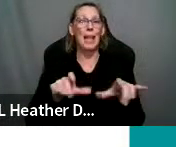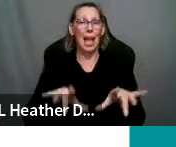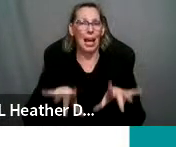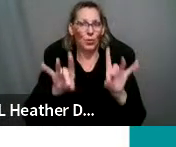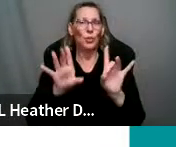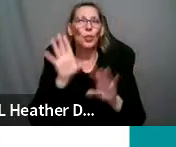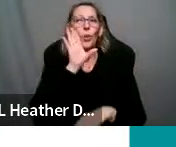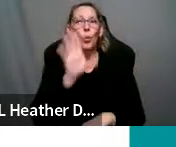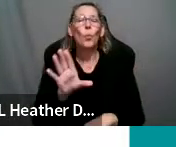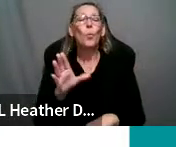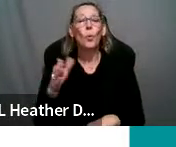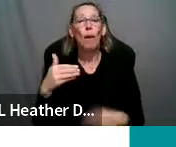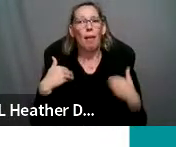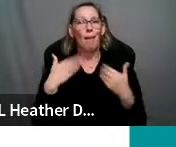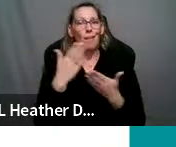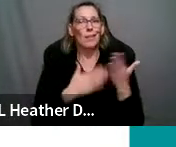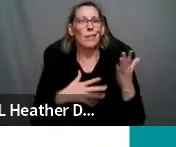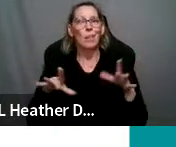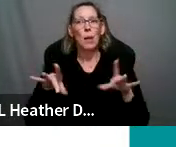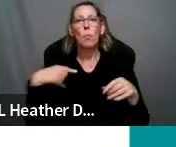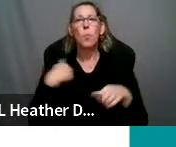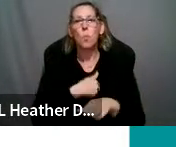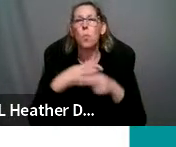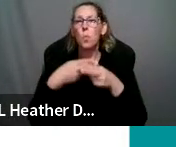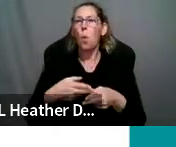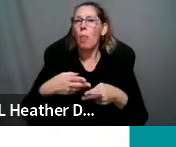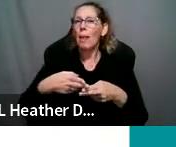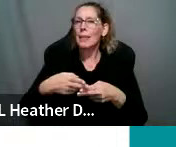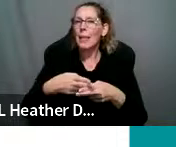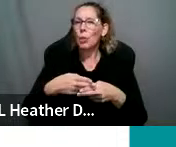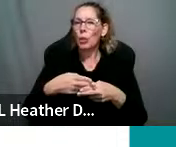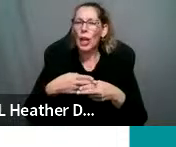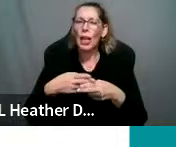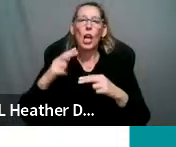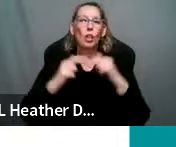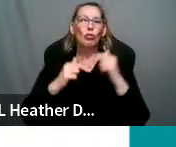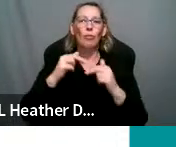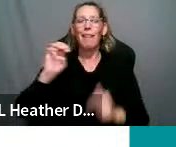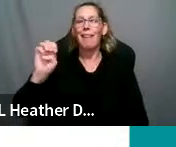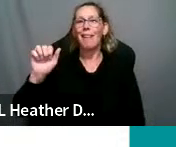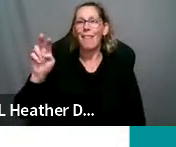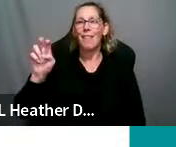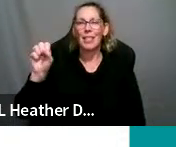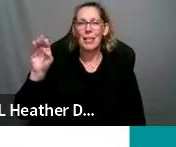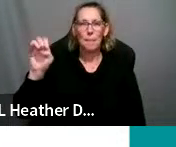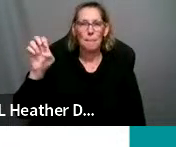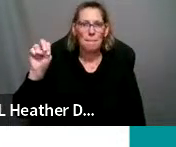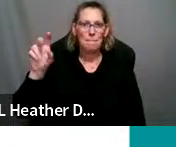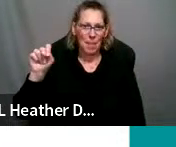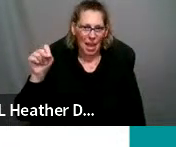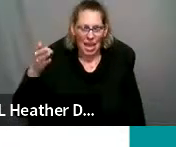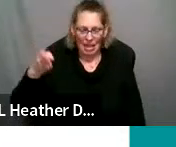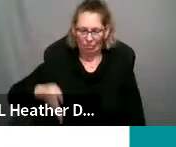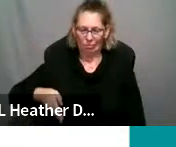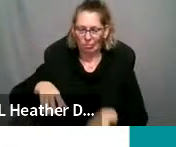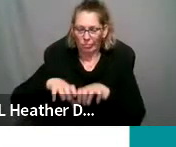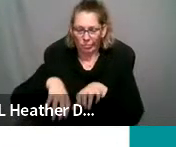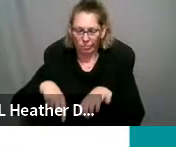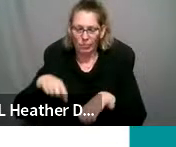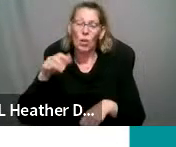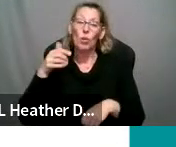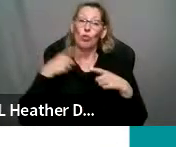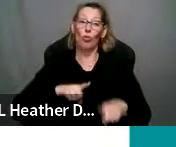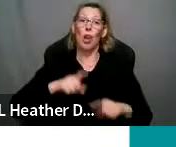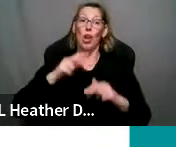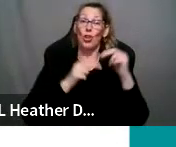some acquisition, what we call temporary construction easements. And then during construction, the